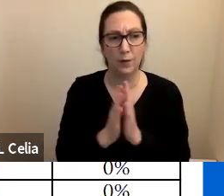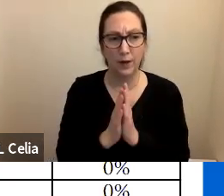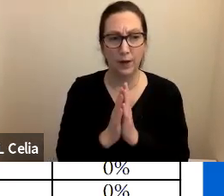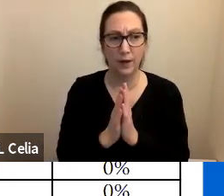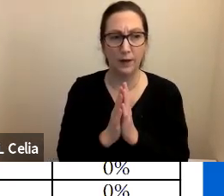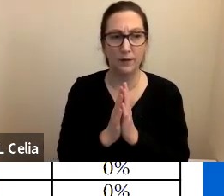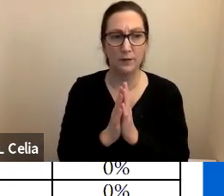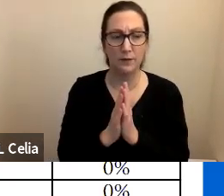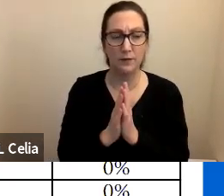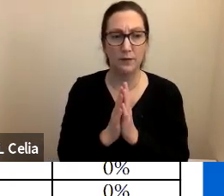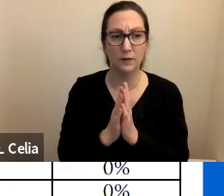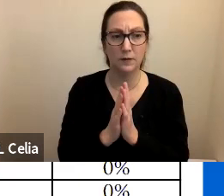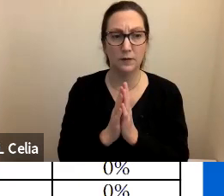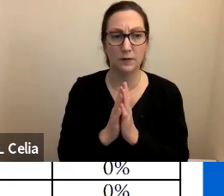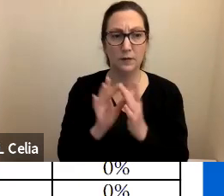our